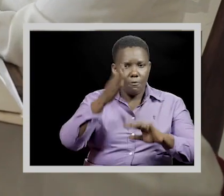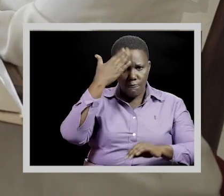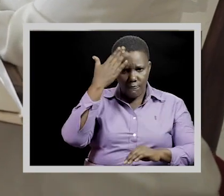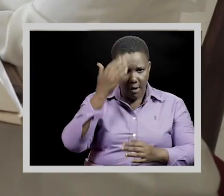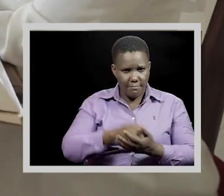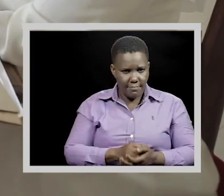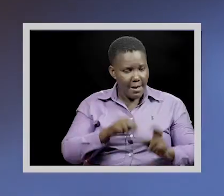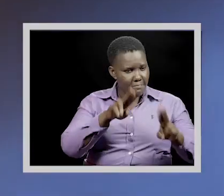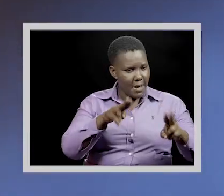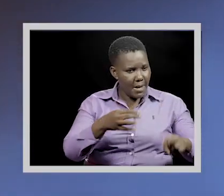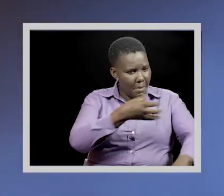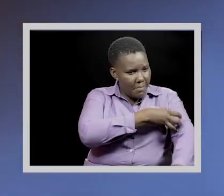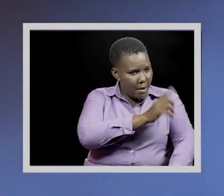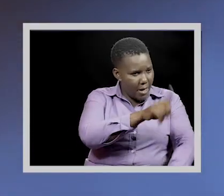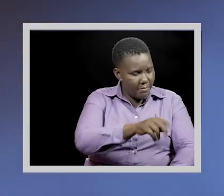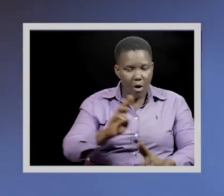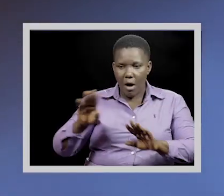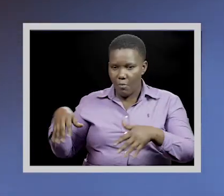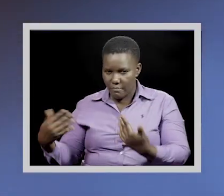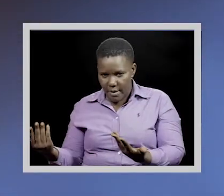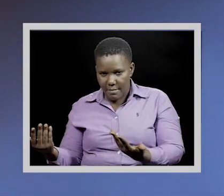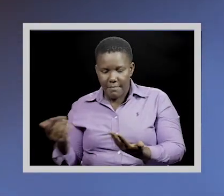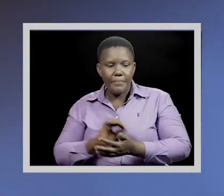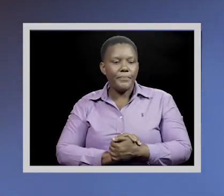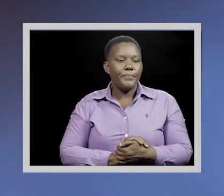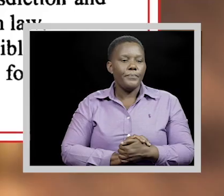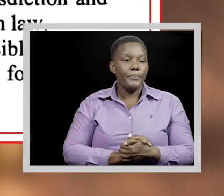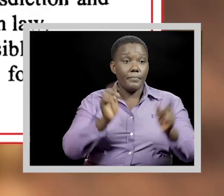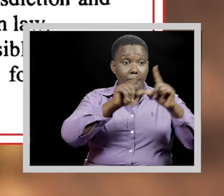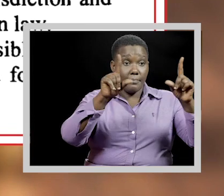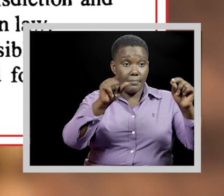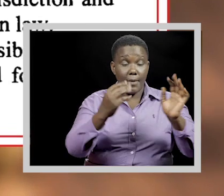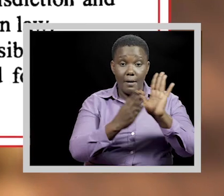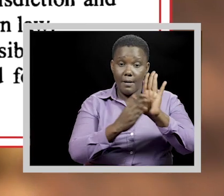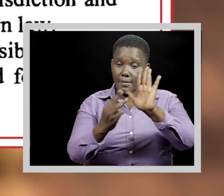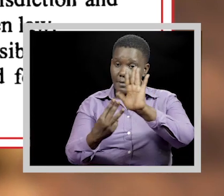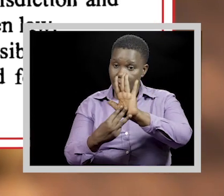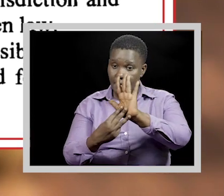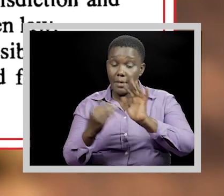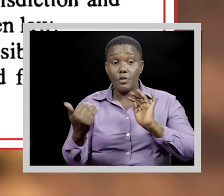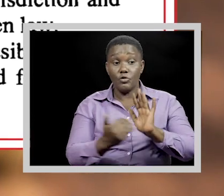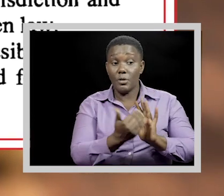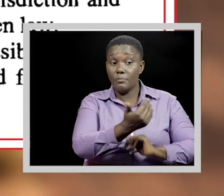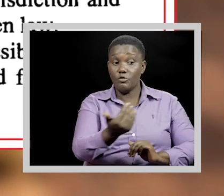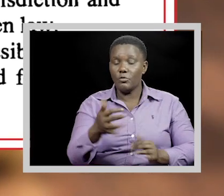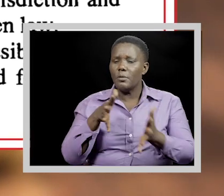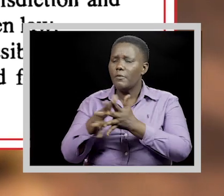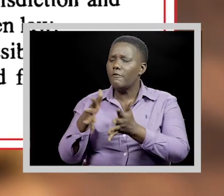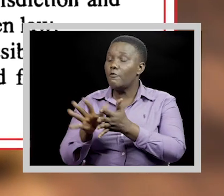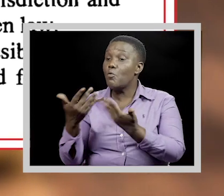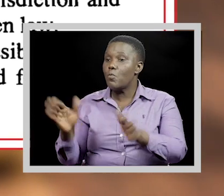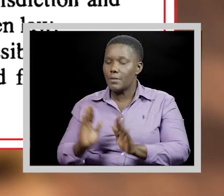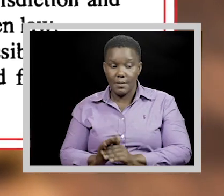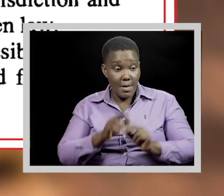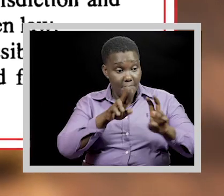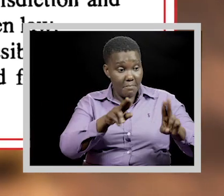has jurisdiction to proceed with the case or not. Section 98 of the Law of the Child Act